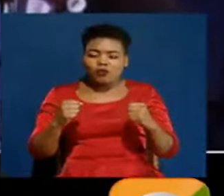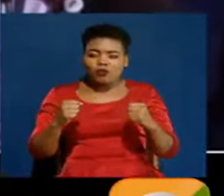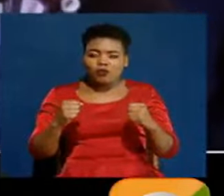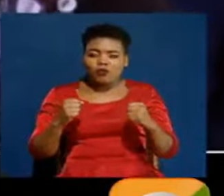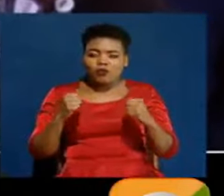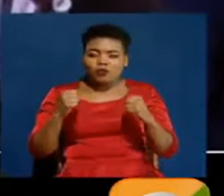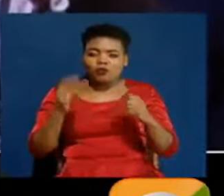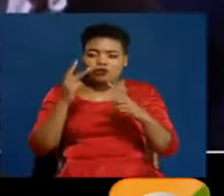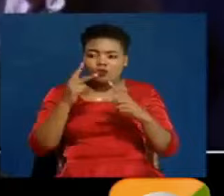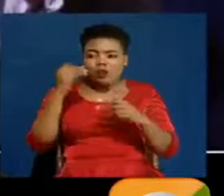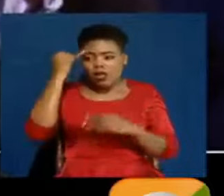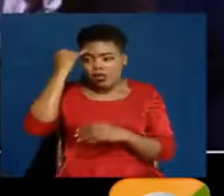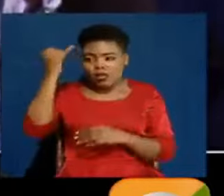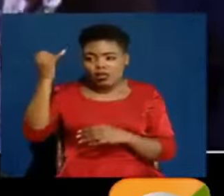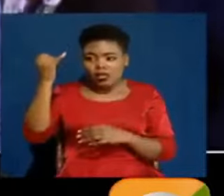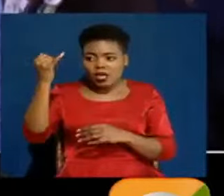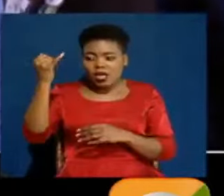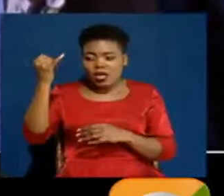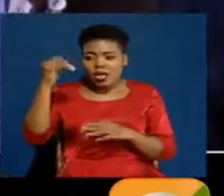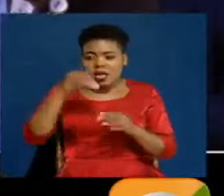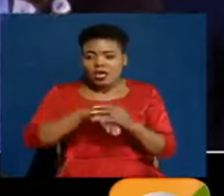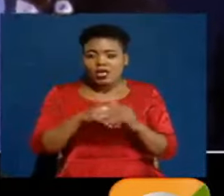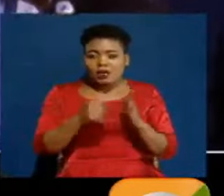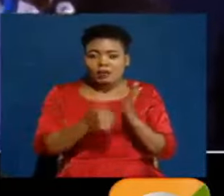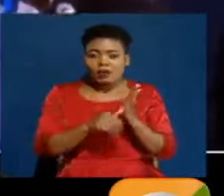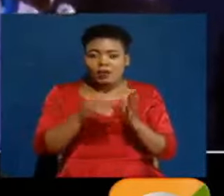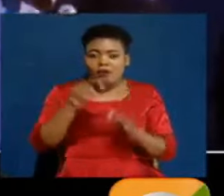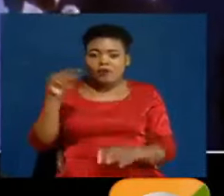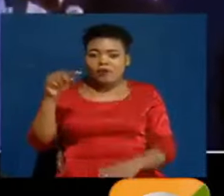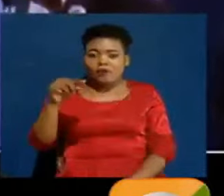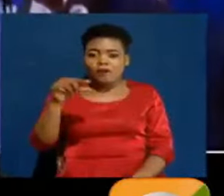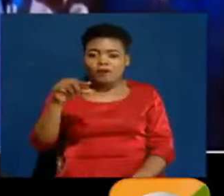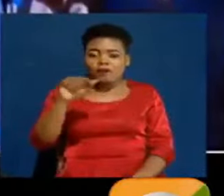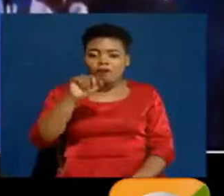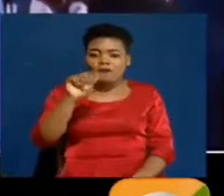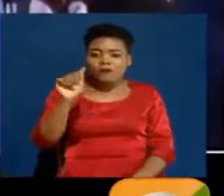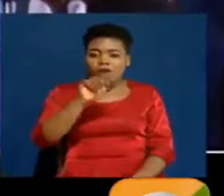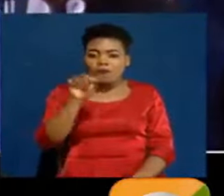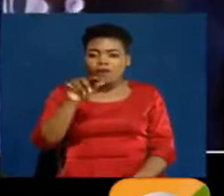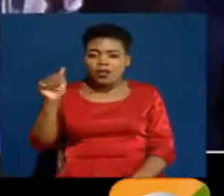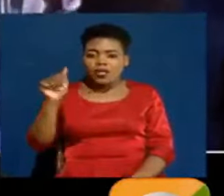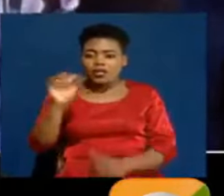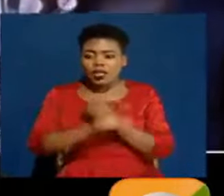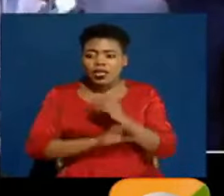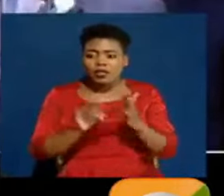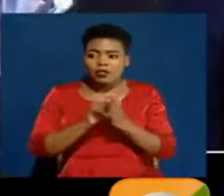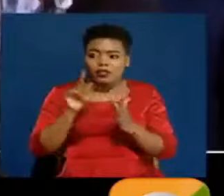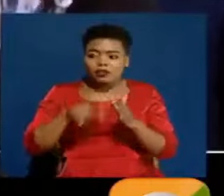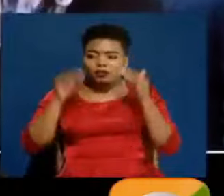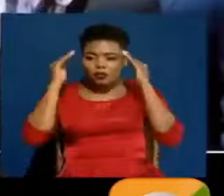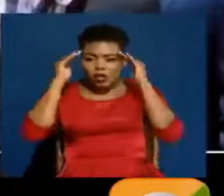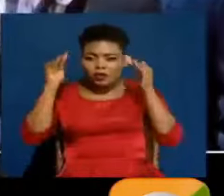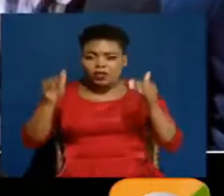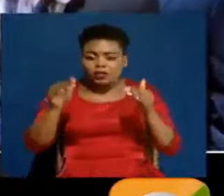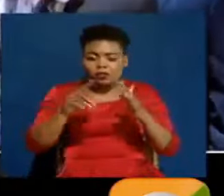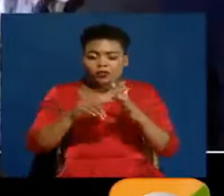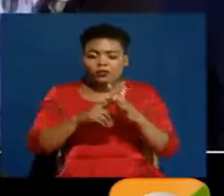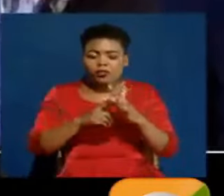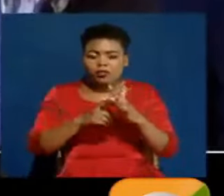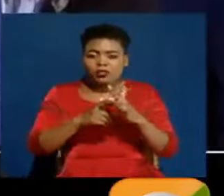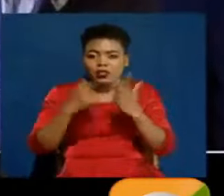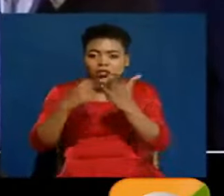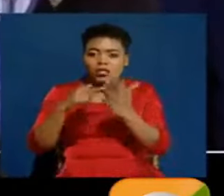to the Gaza issue, when it comes to the Ukraine issue, and that is what they wanted to really focus around and be able to campaign around. But